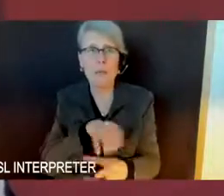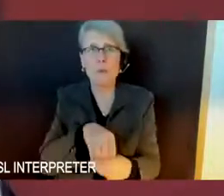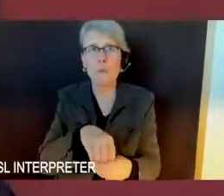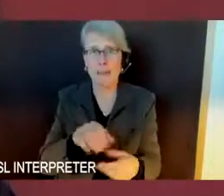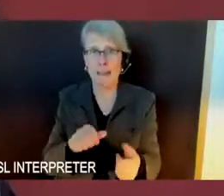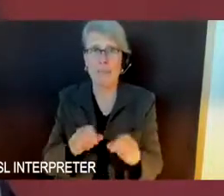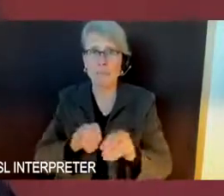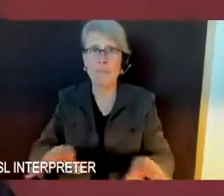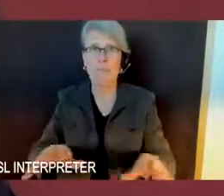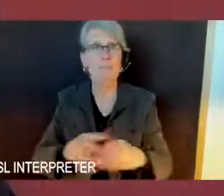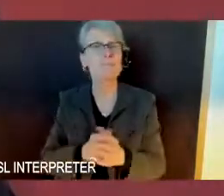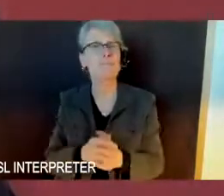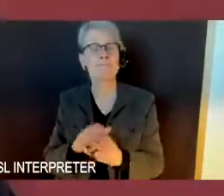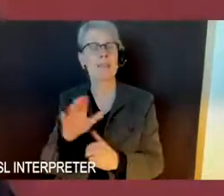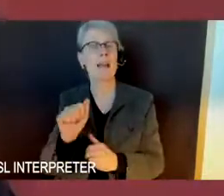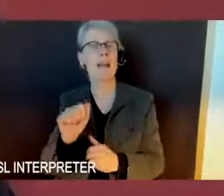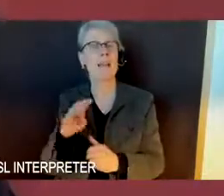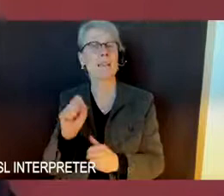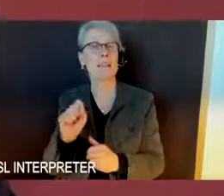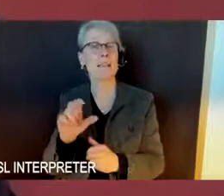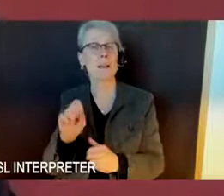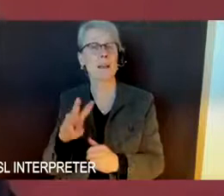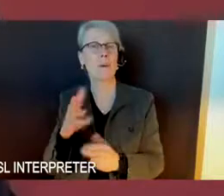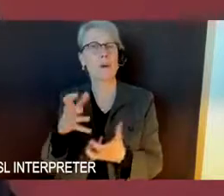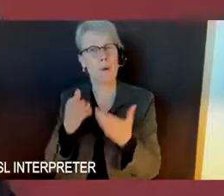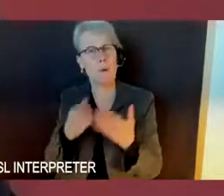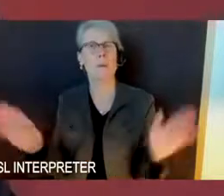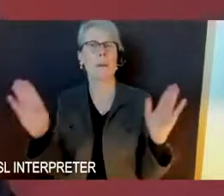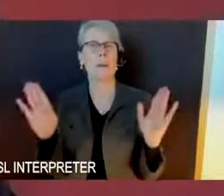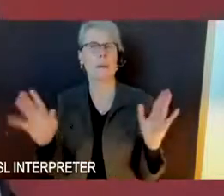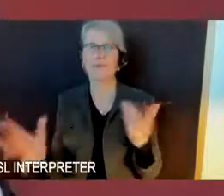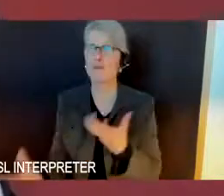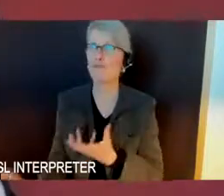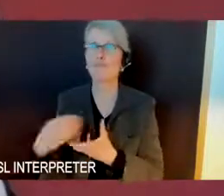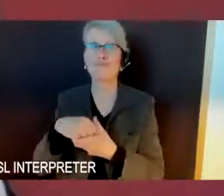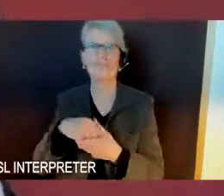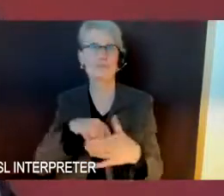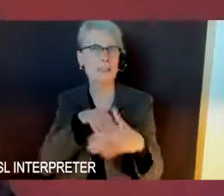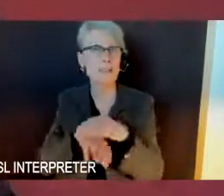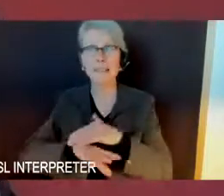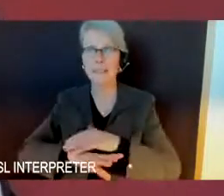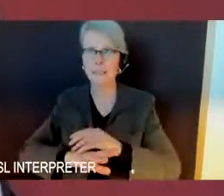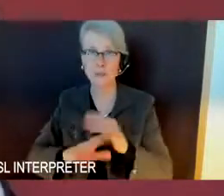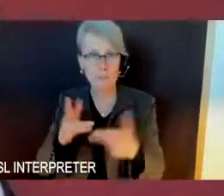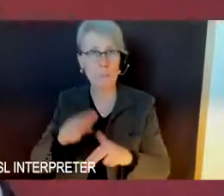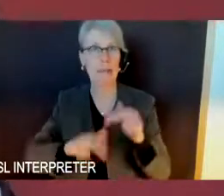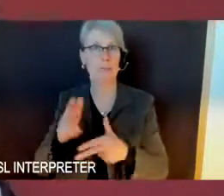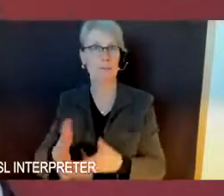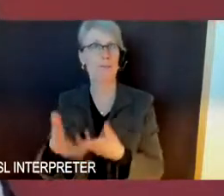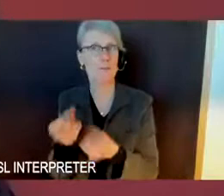movement? And I think what we've done at Access Now is try and open it enough to be accessible and to build a sense